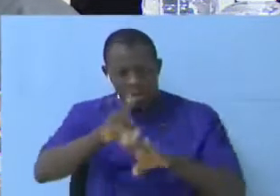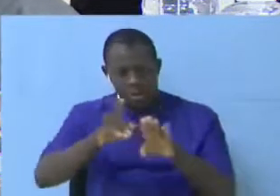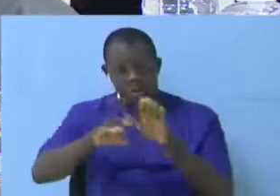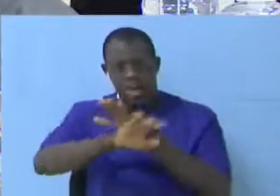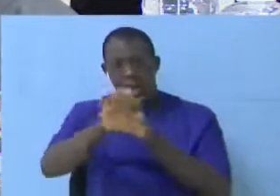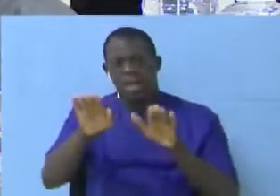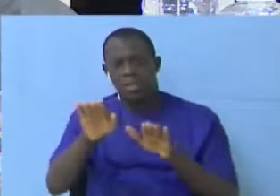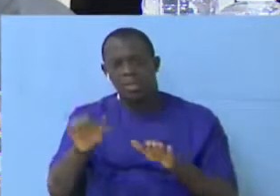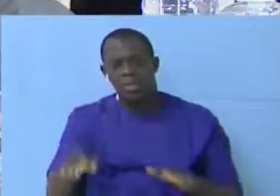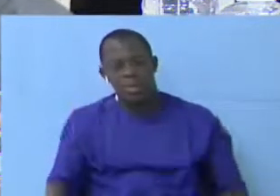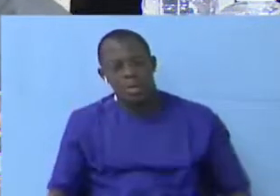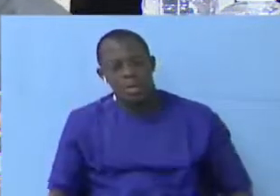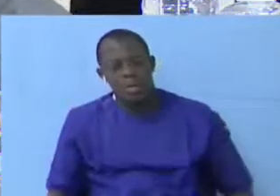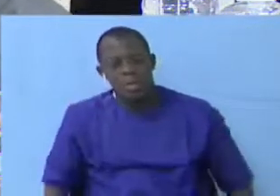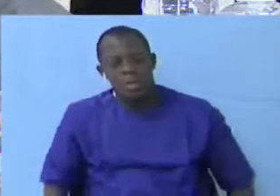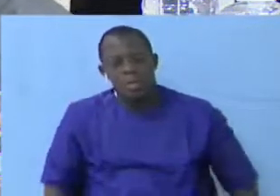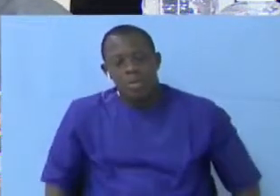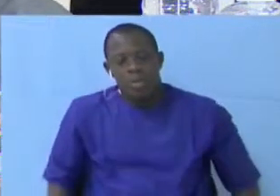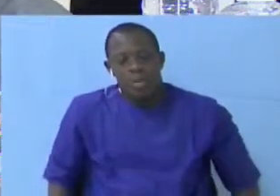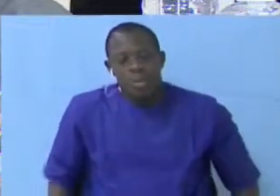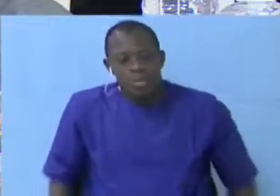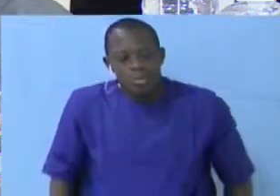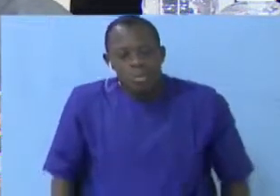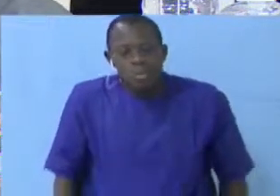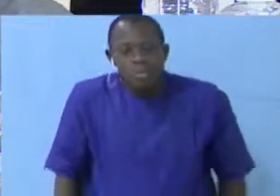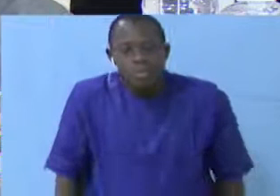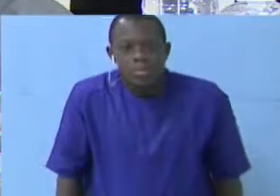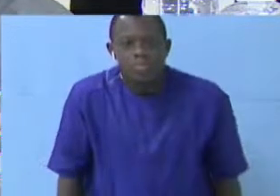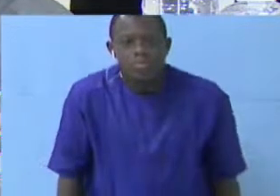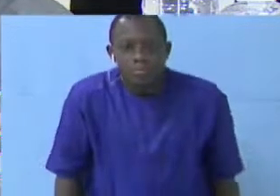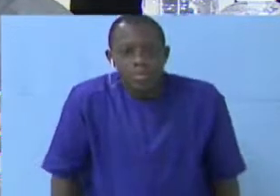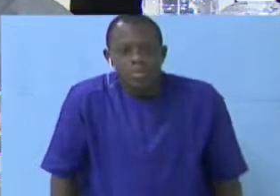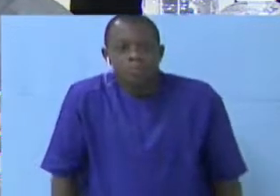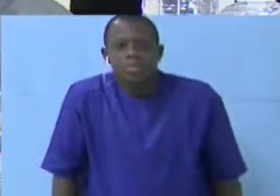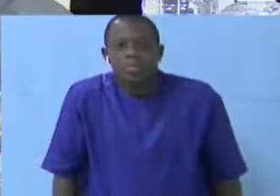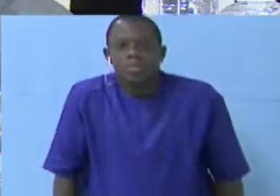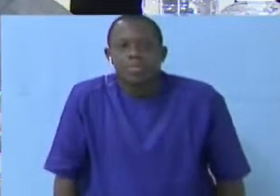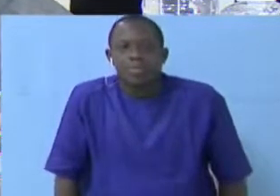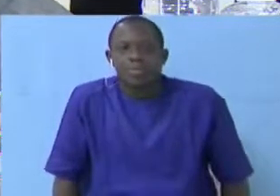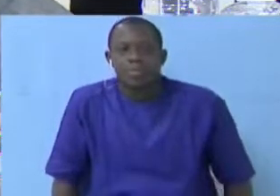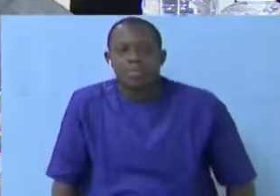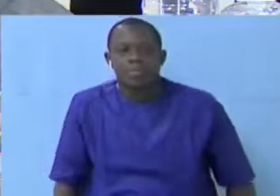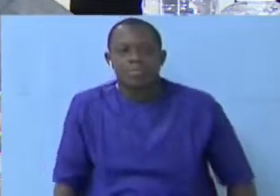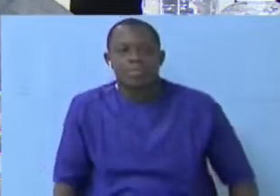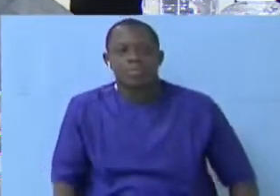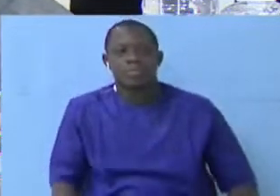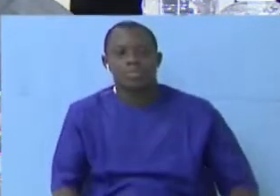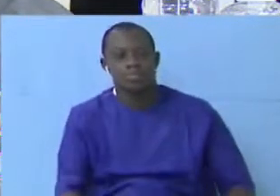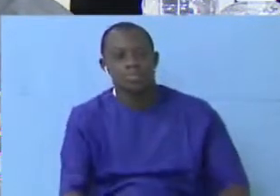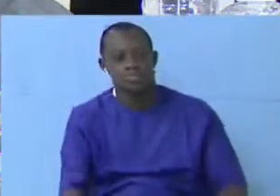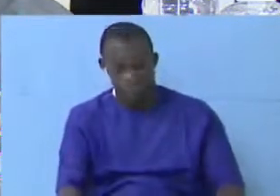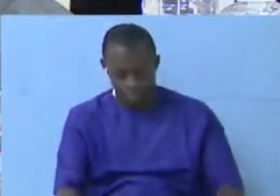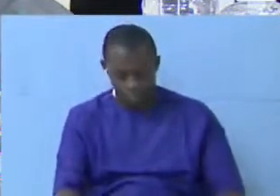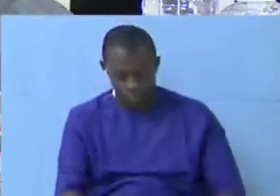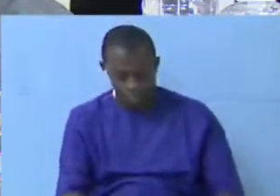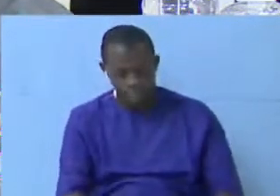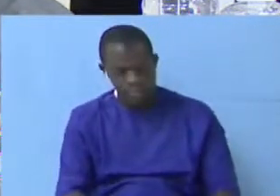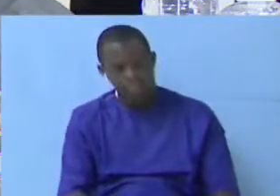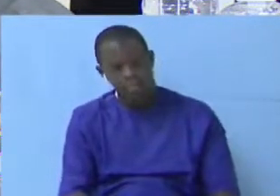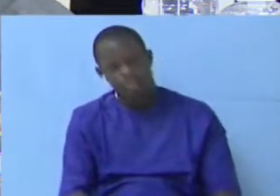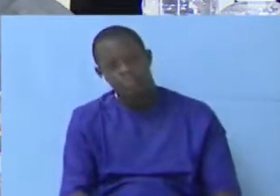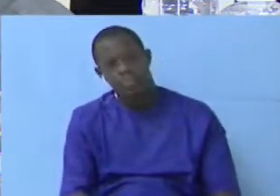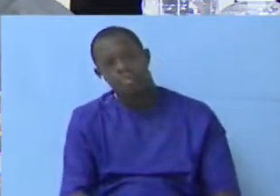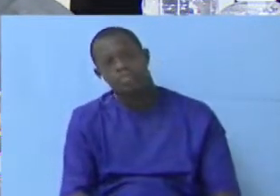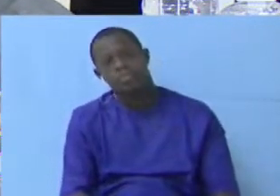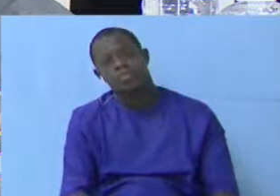coming forward in the go. Abella Flemi Salon dire mi alon ko abakela box wala ti carton. So itele be to mondiro kala box wo